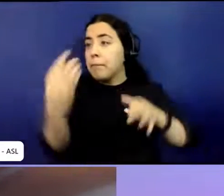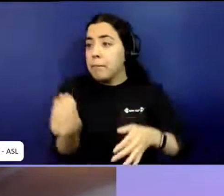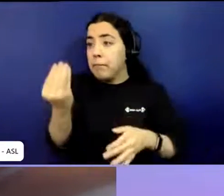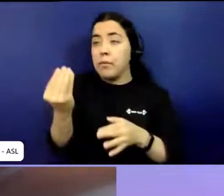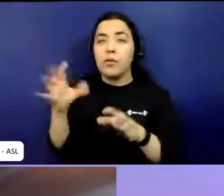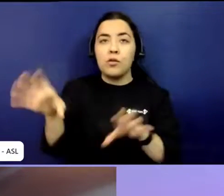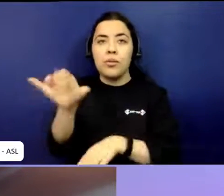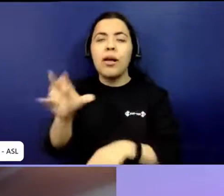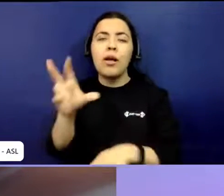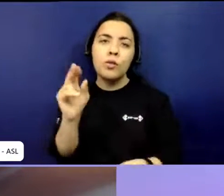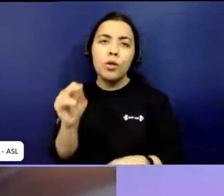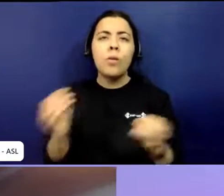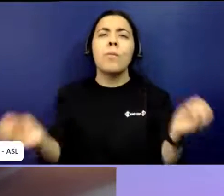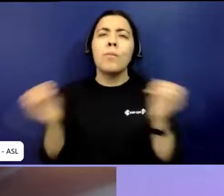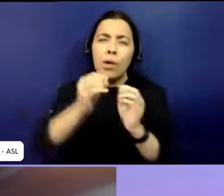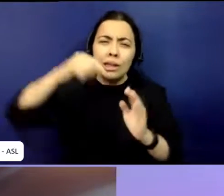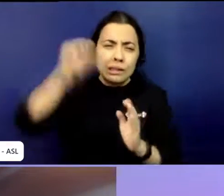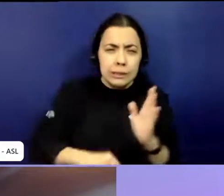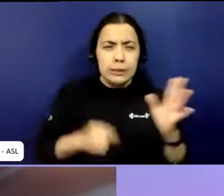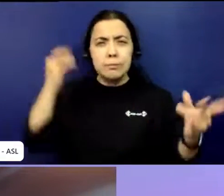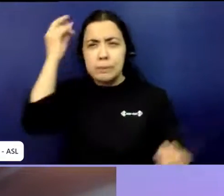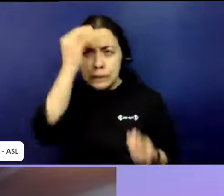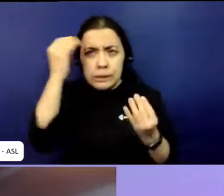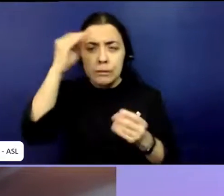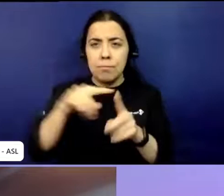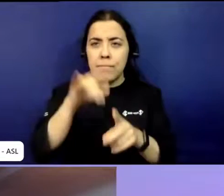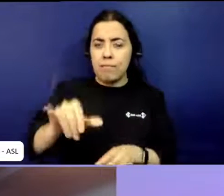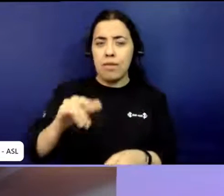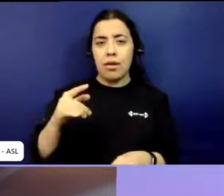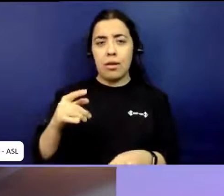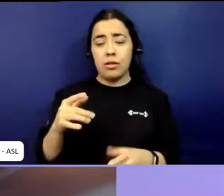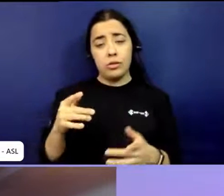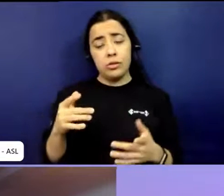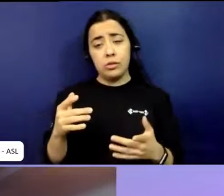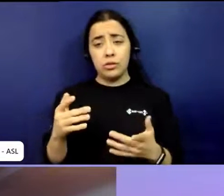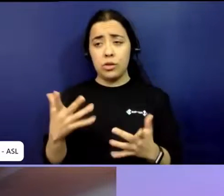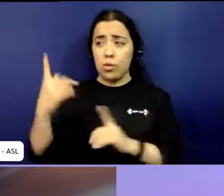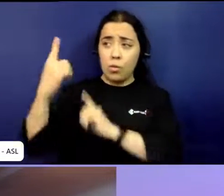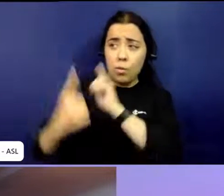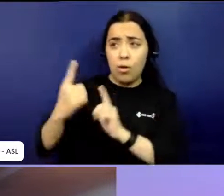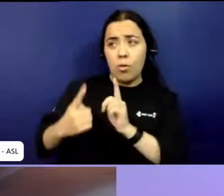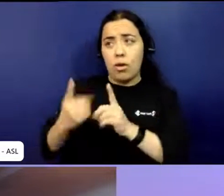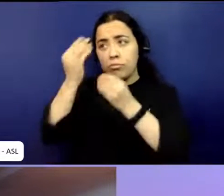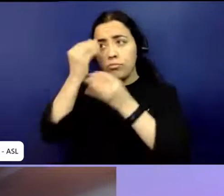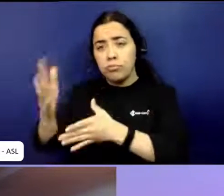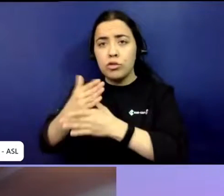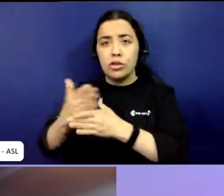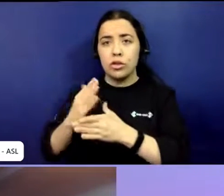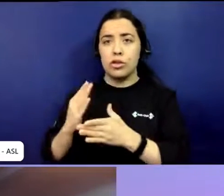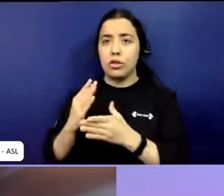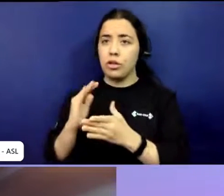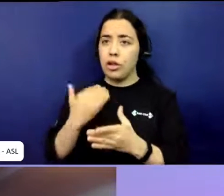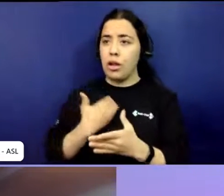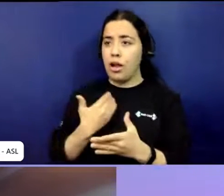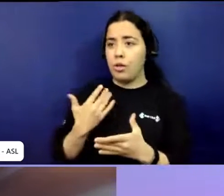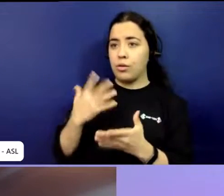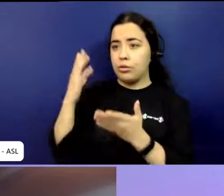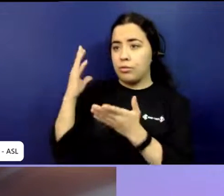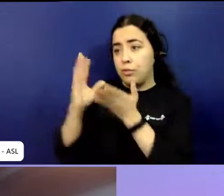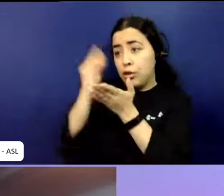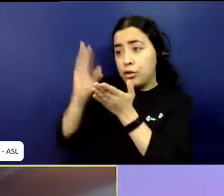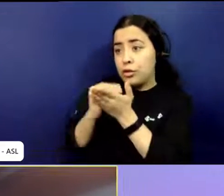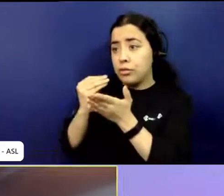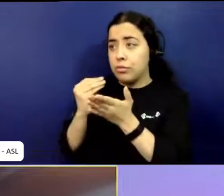And so to do a deeper dive on that and share additional lessons learned, we absolutely would be happy to do